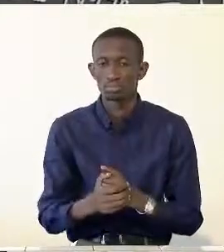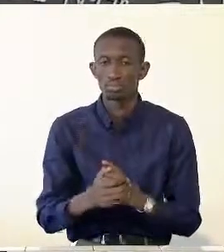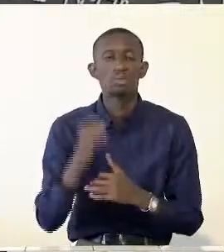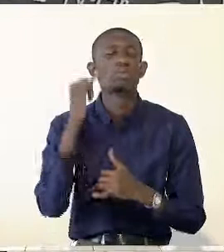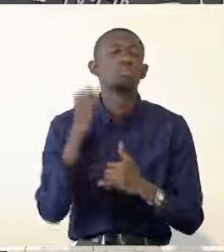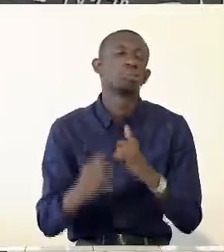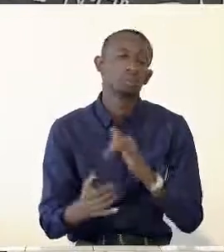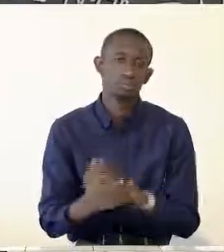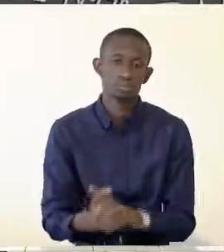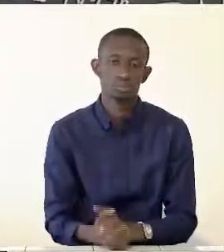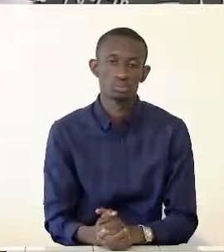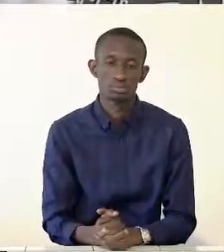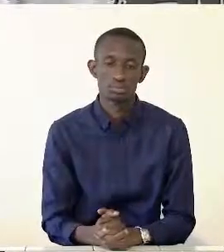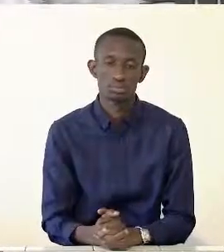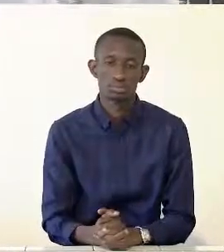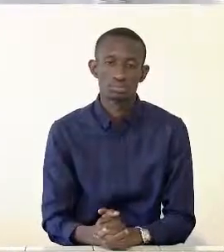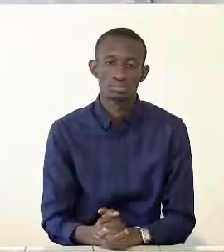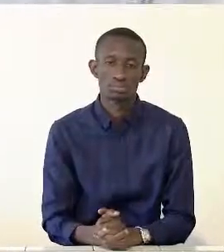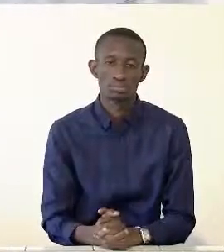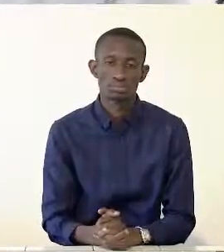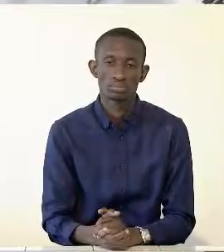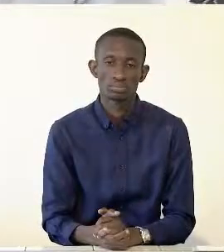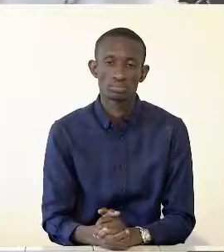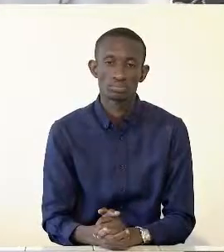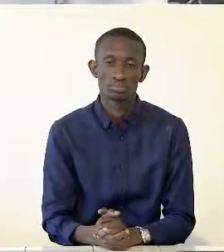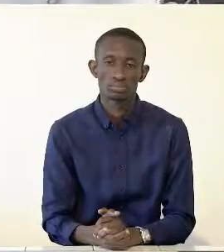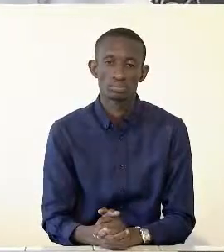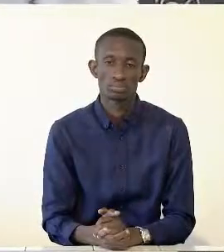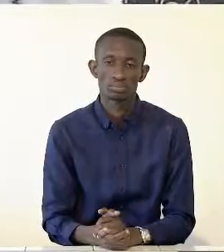done. So